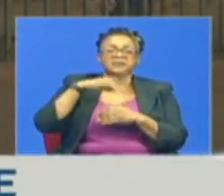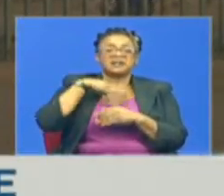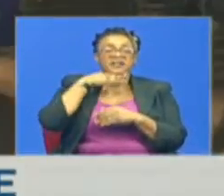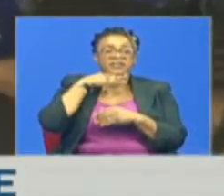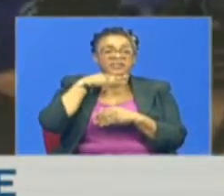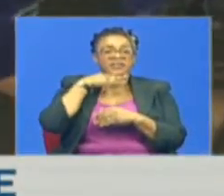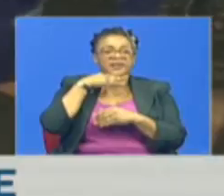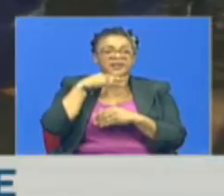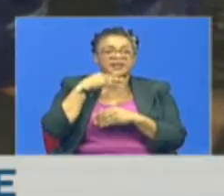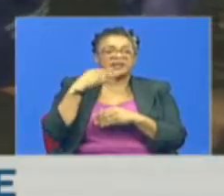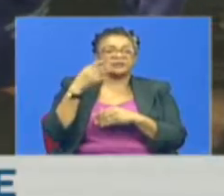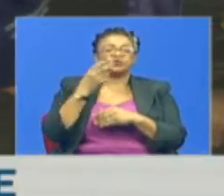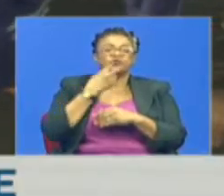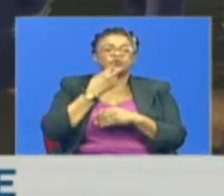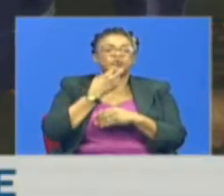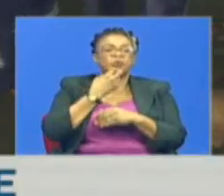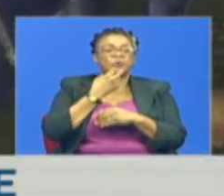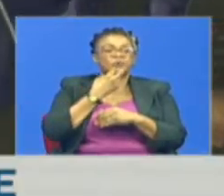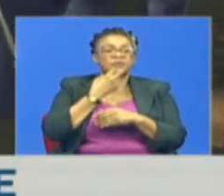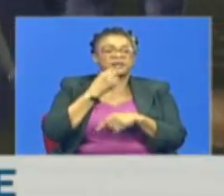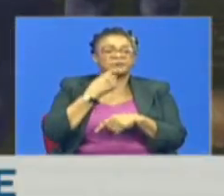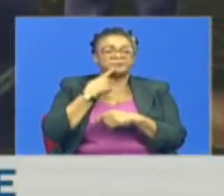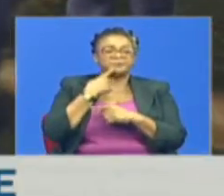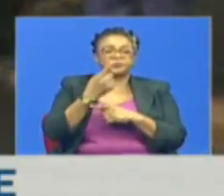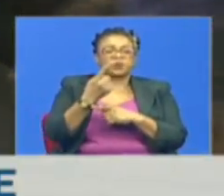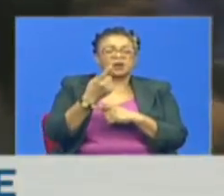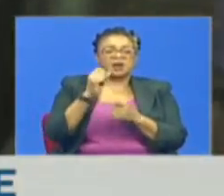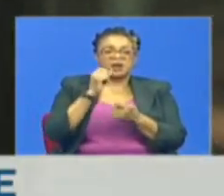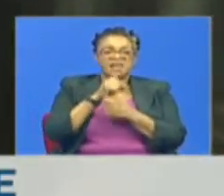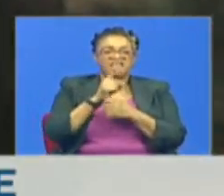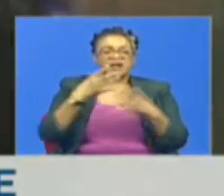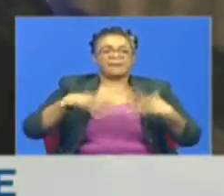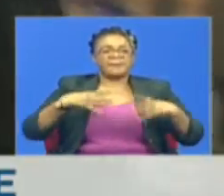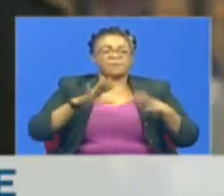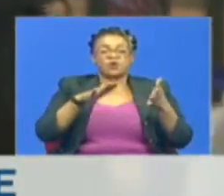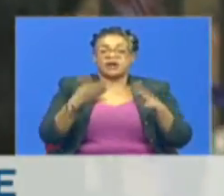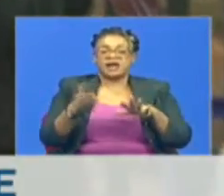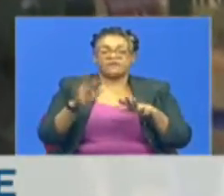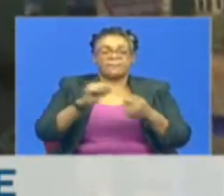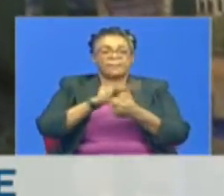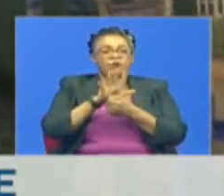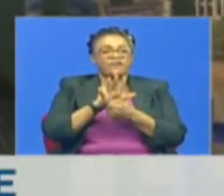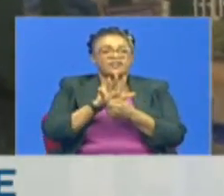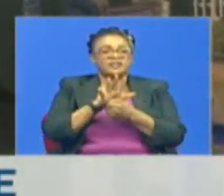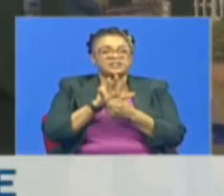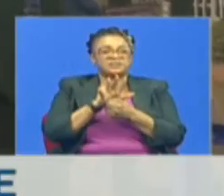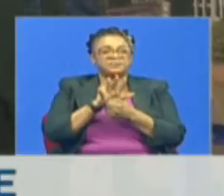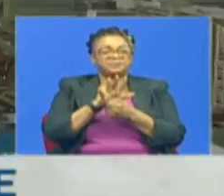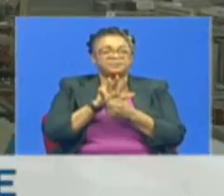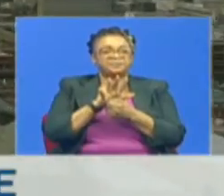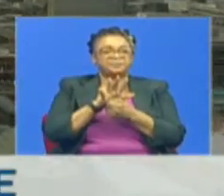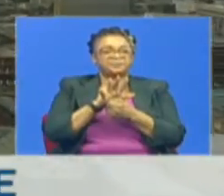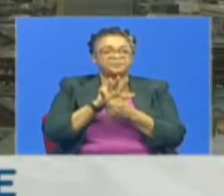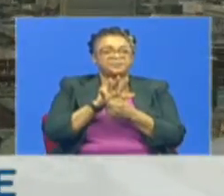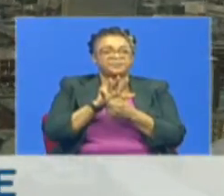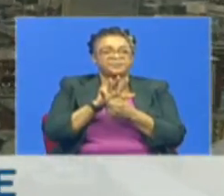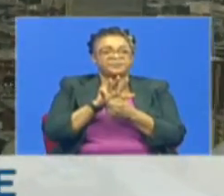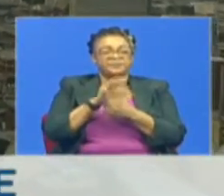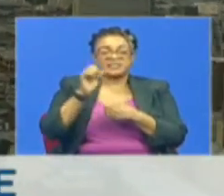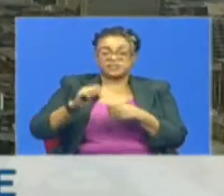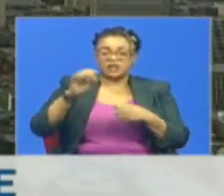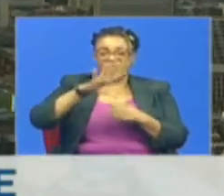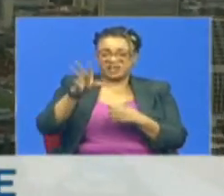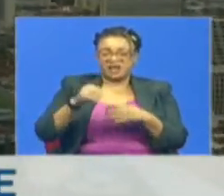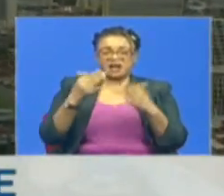single day on Tuesday. 111 people died from COVID-19-related complications. South Africa has